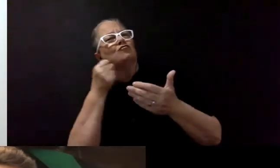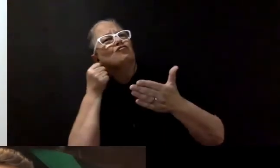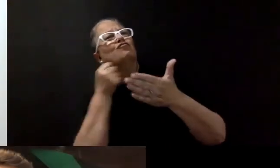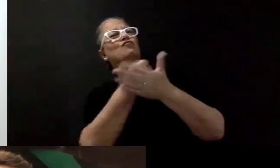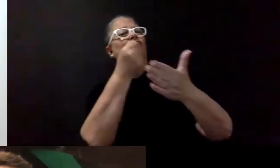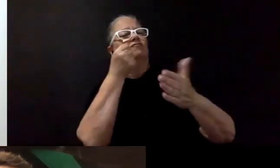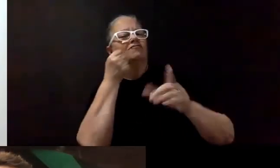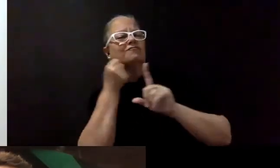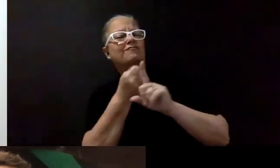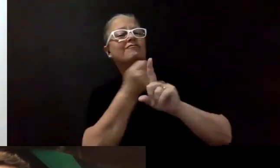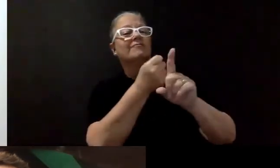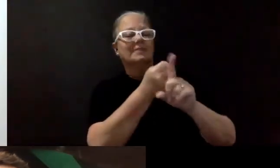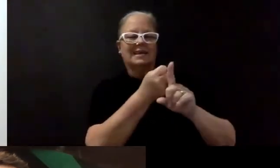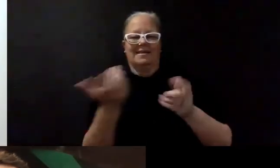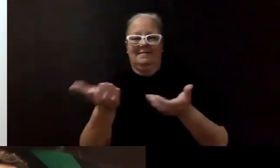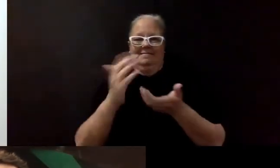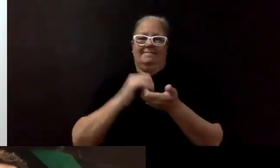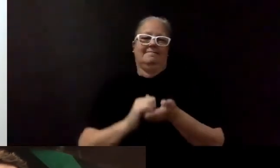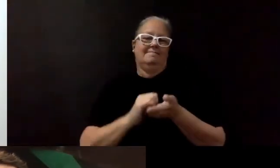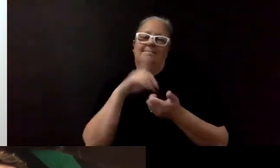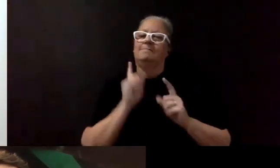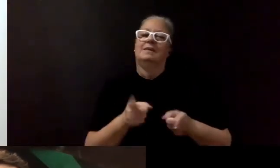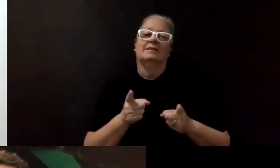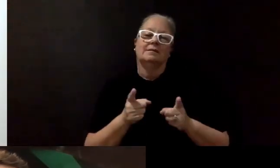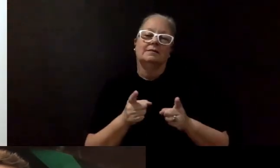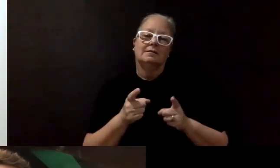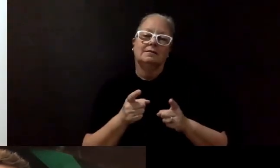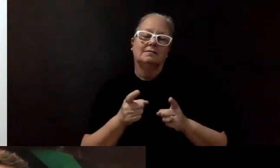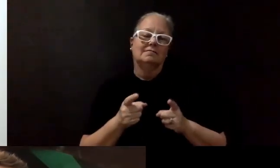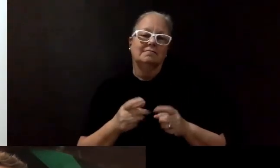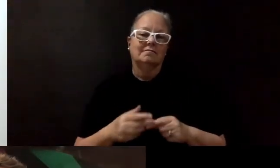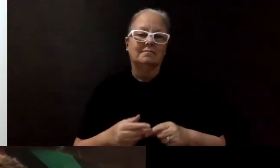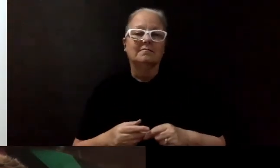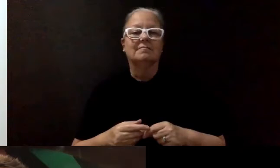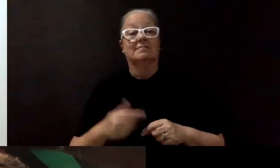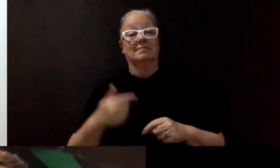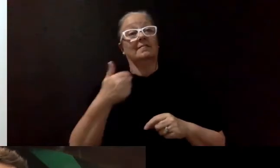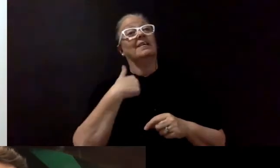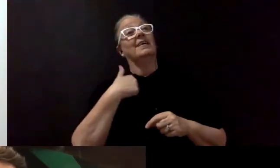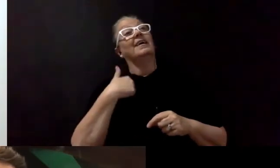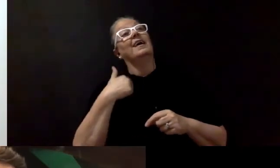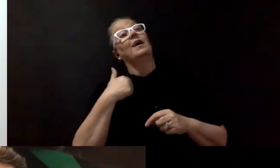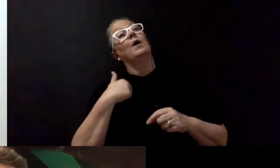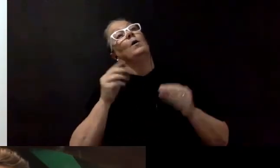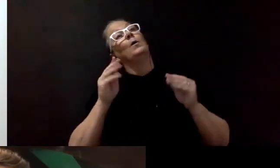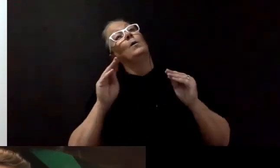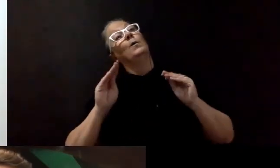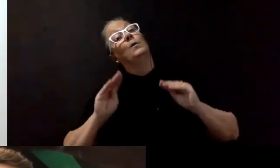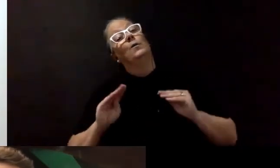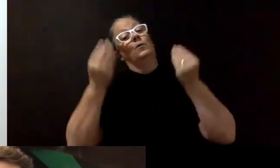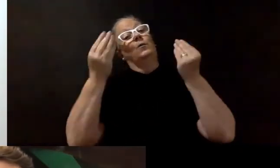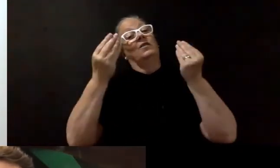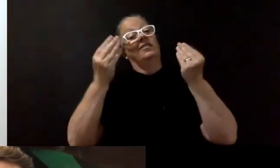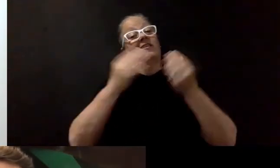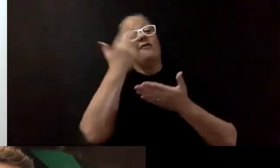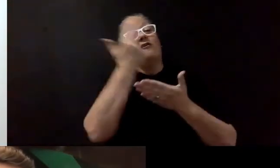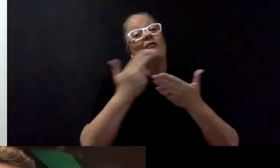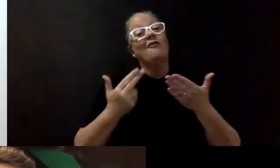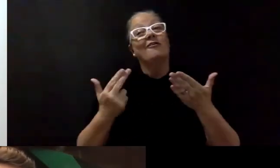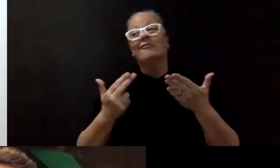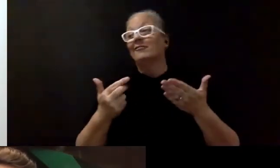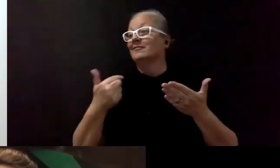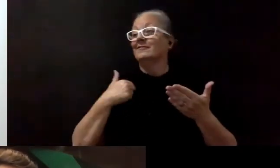my previous point, we can't be Youth Arts New Zealand unless we're comprehensive. We don't want to be a single